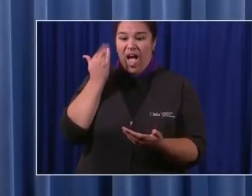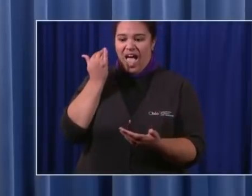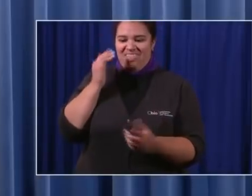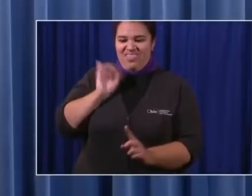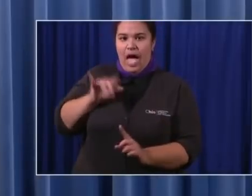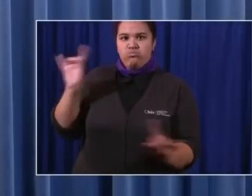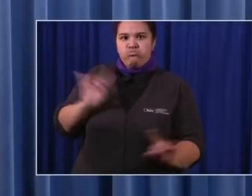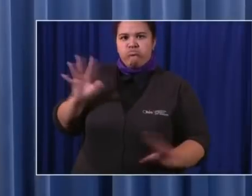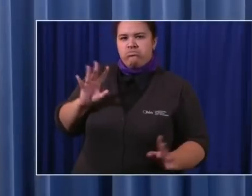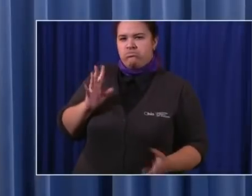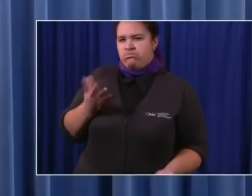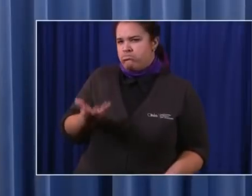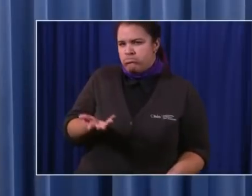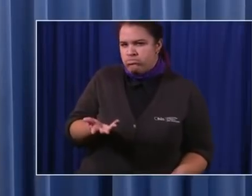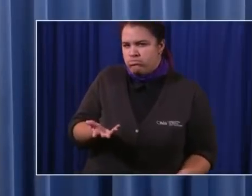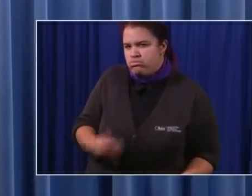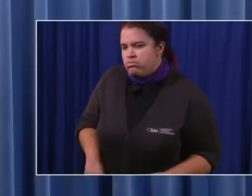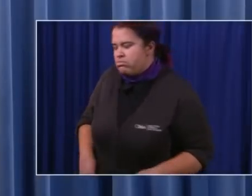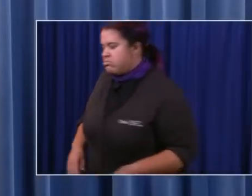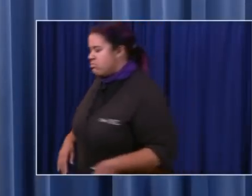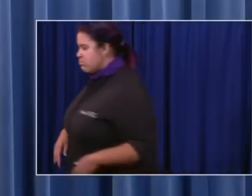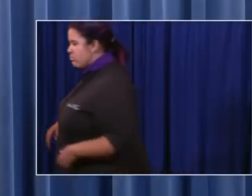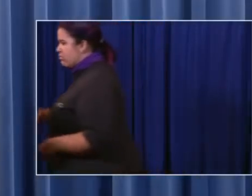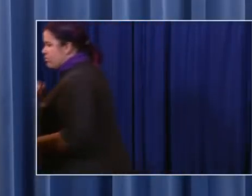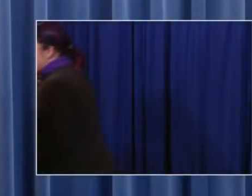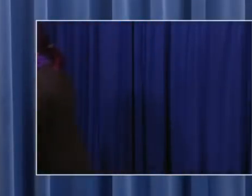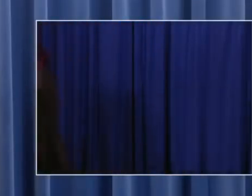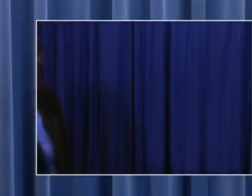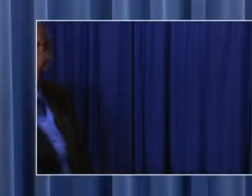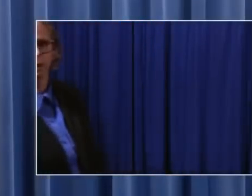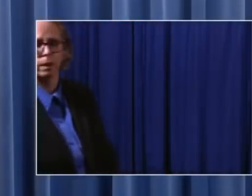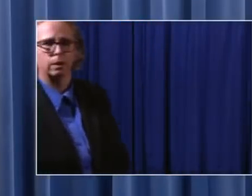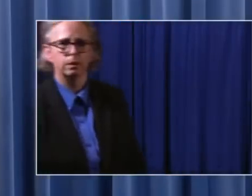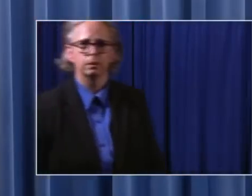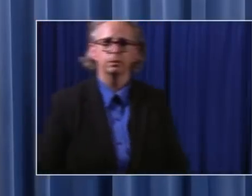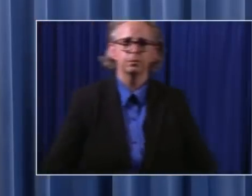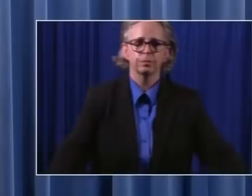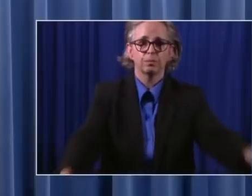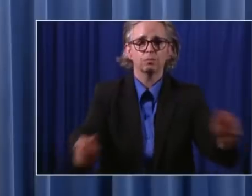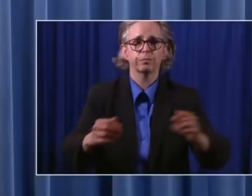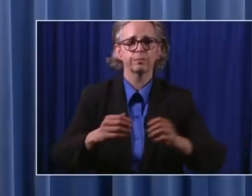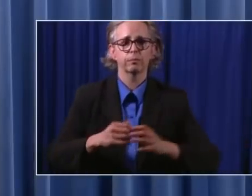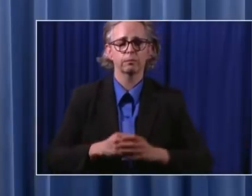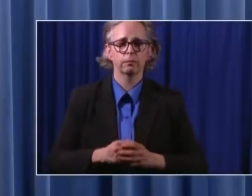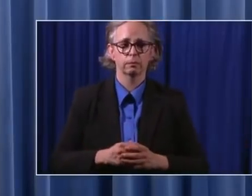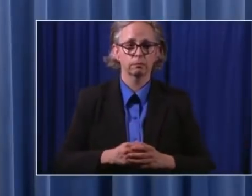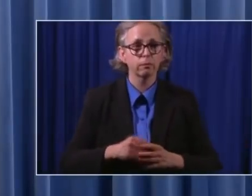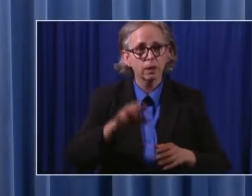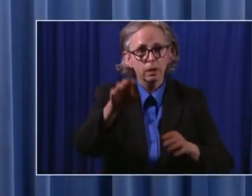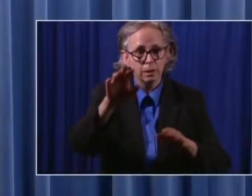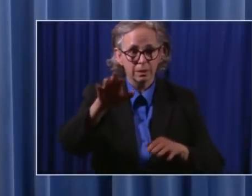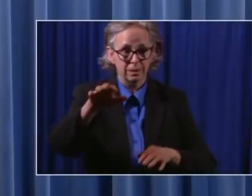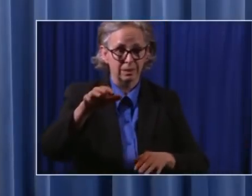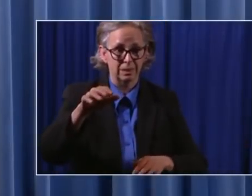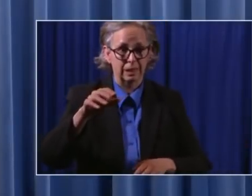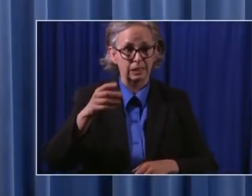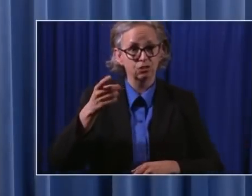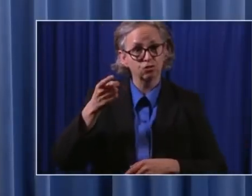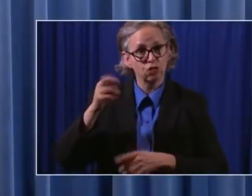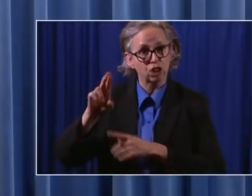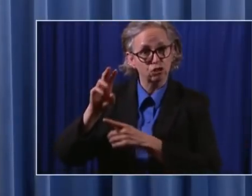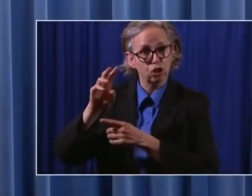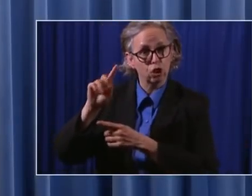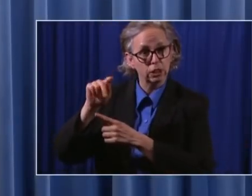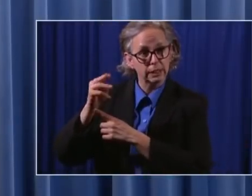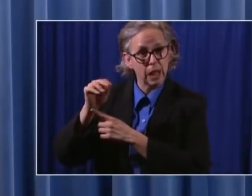We have not tied anything to that, and I go back to what Dr. Thomas said, who was involved in putting this together. We have heard